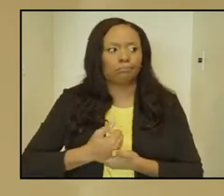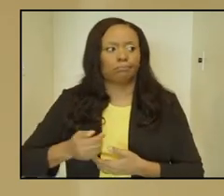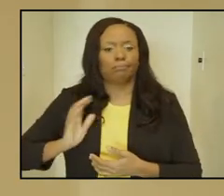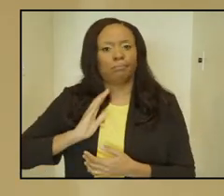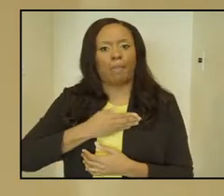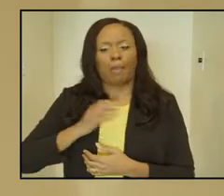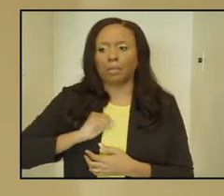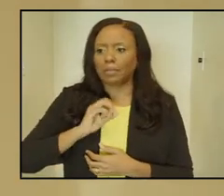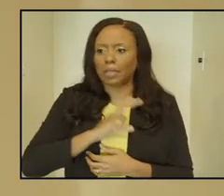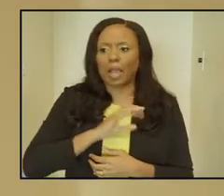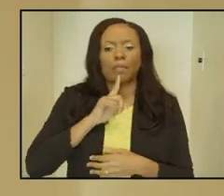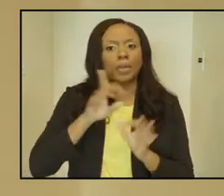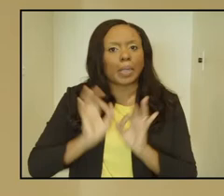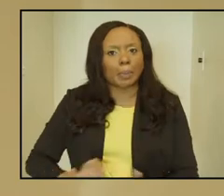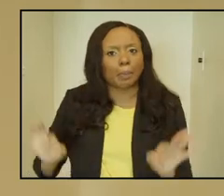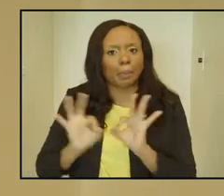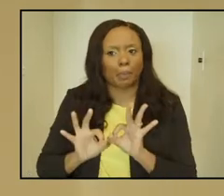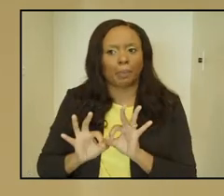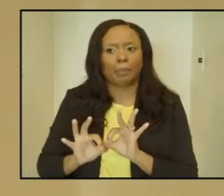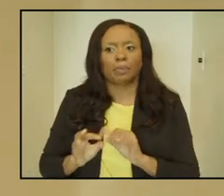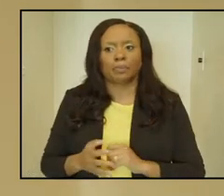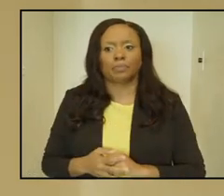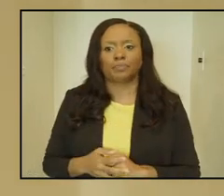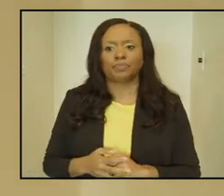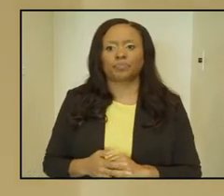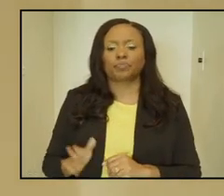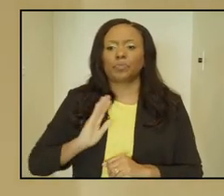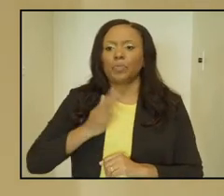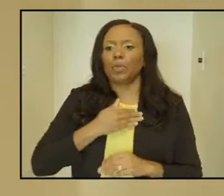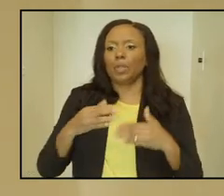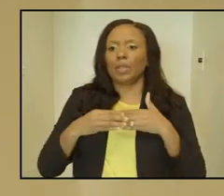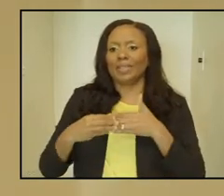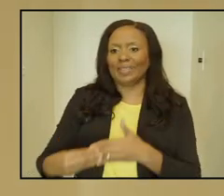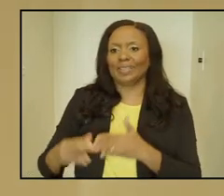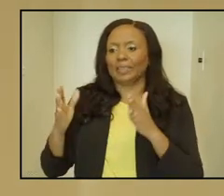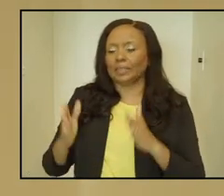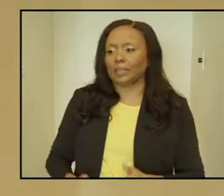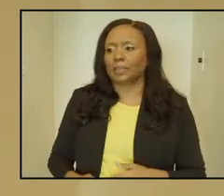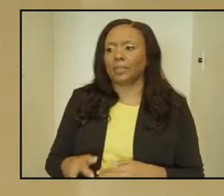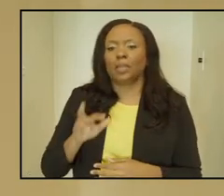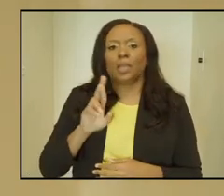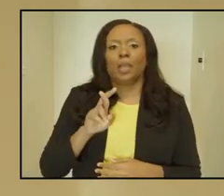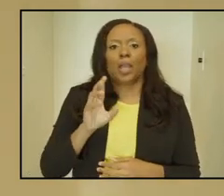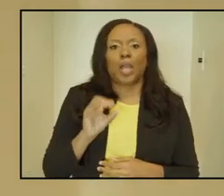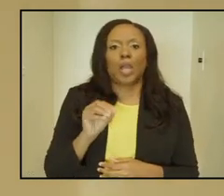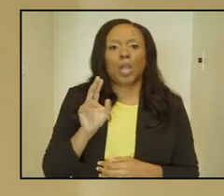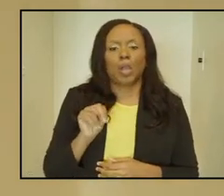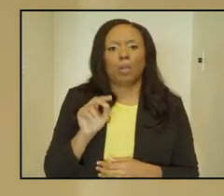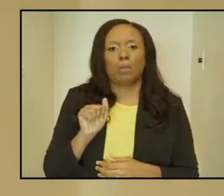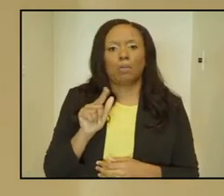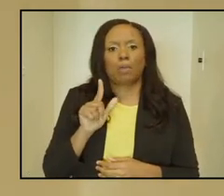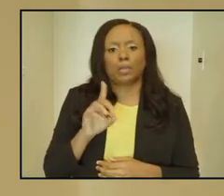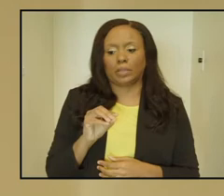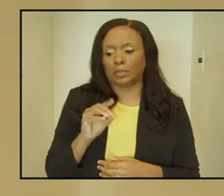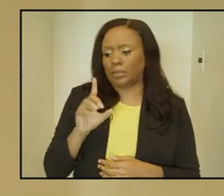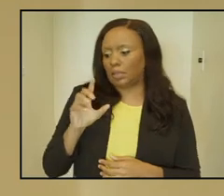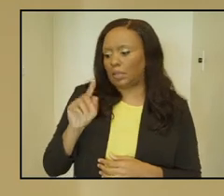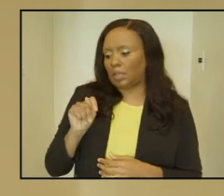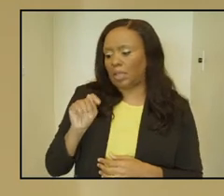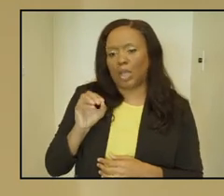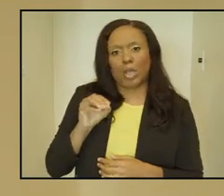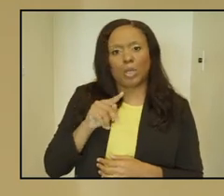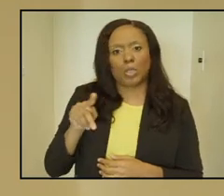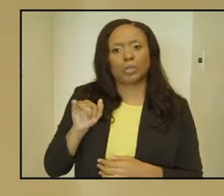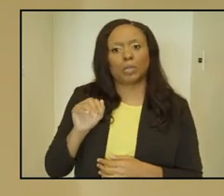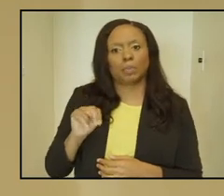in the processes. Under the leader of our minister, the Honorable Ronald Toppin, we were able to outline our vision for